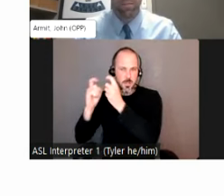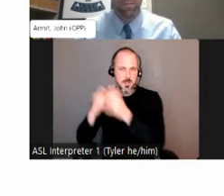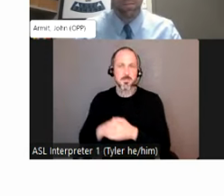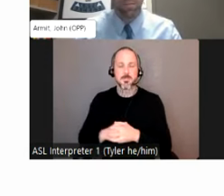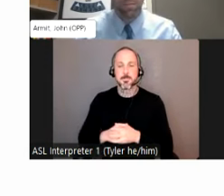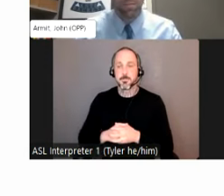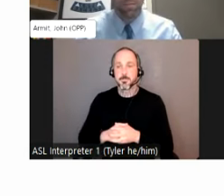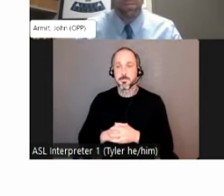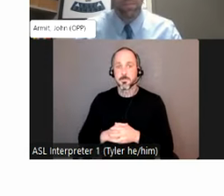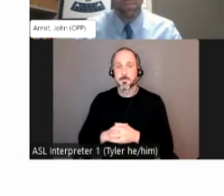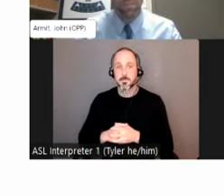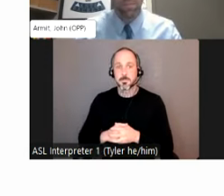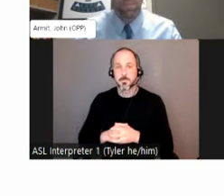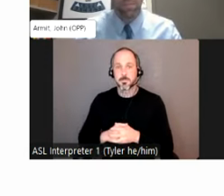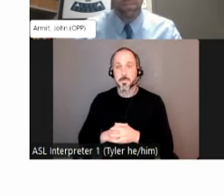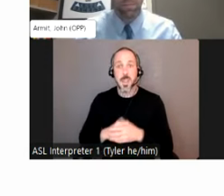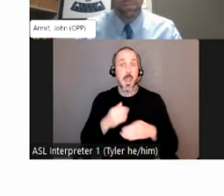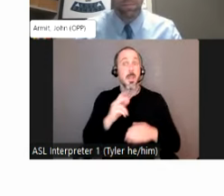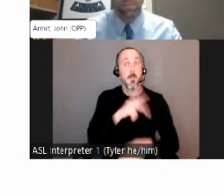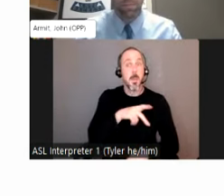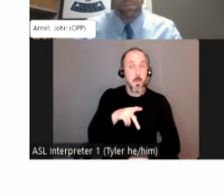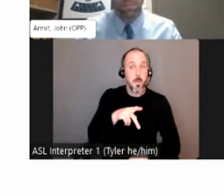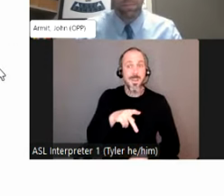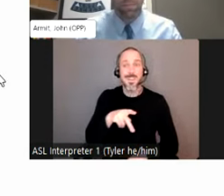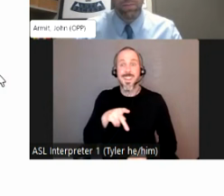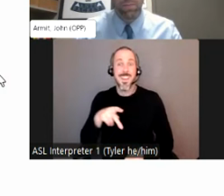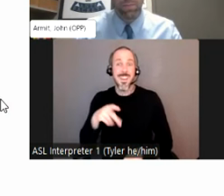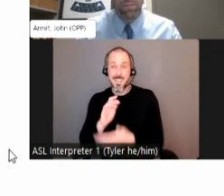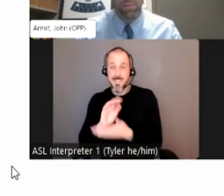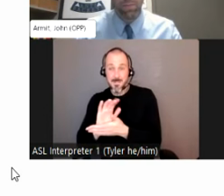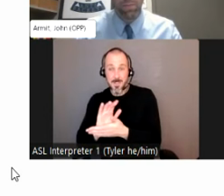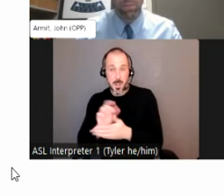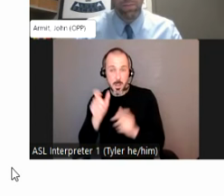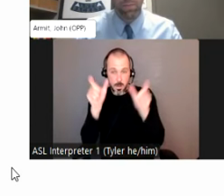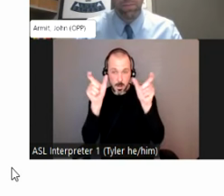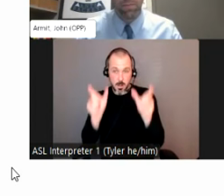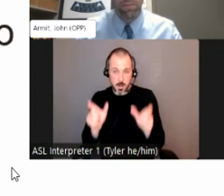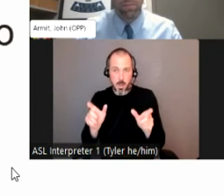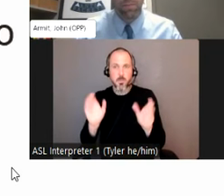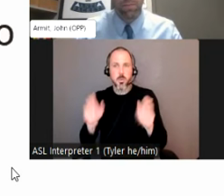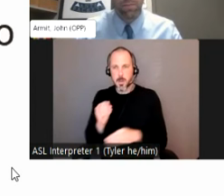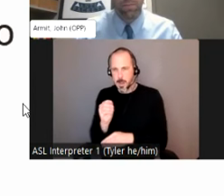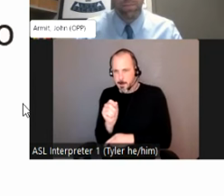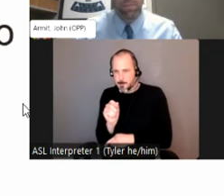big you want the speakers versus the PowerPoint on your own individual screen as well.